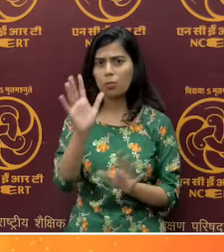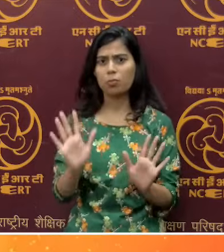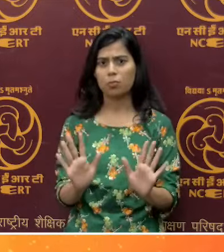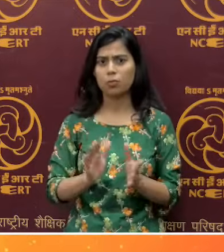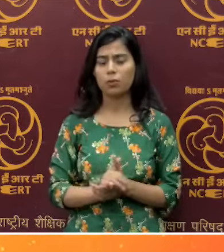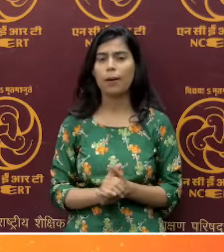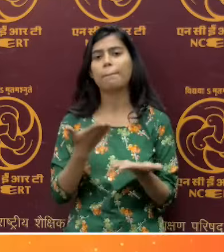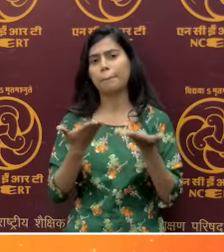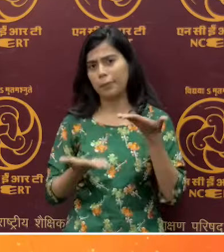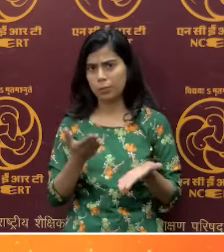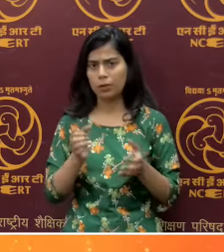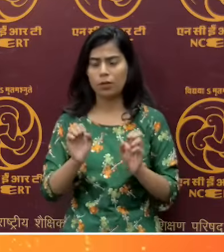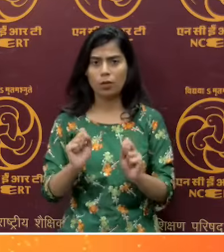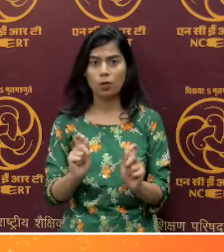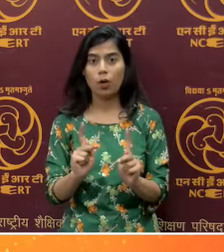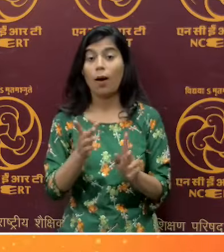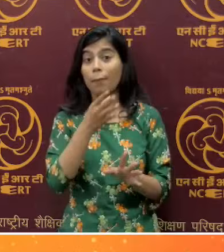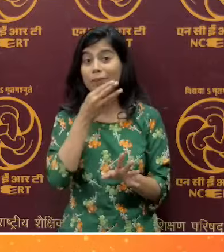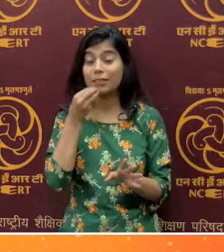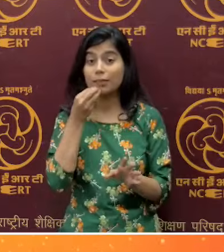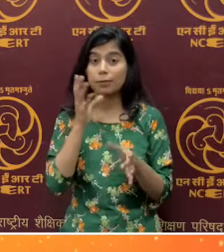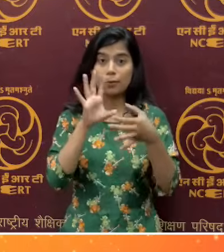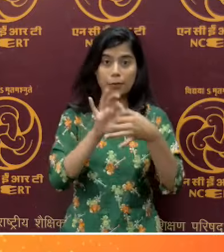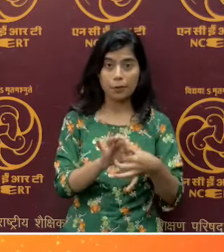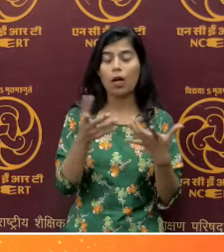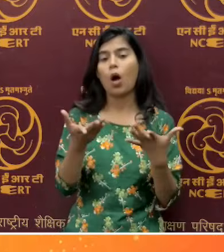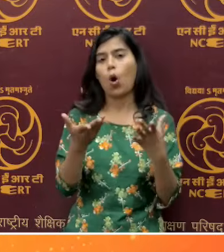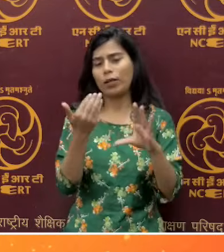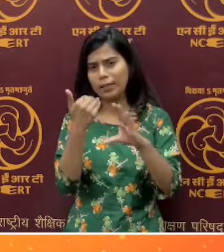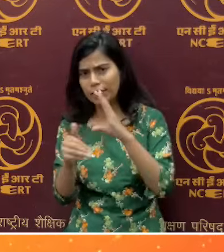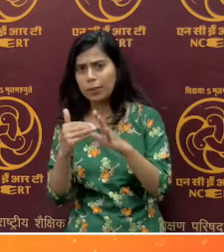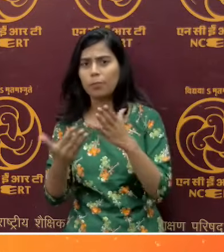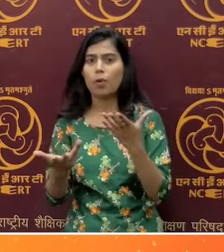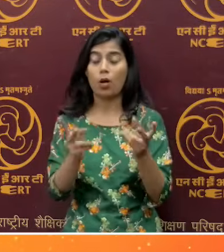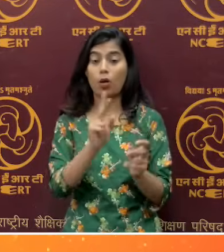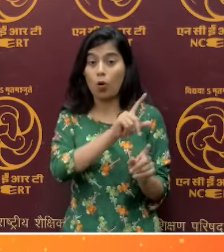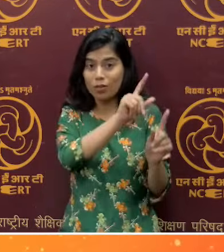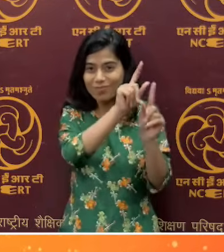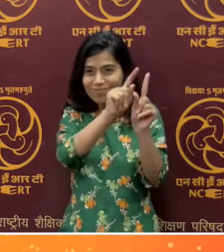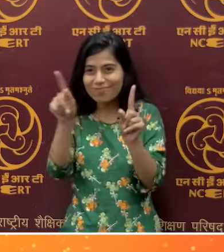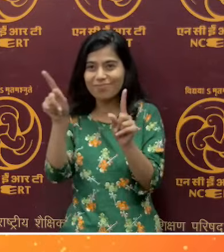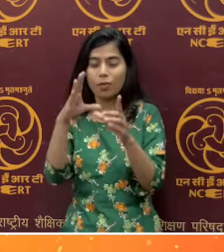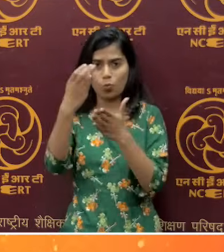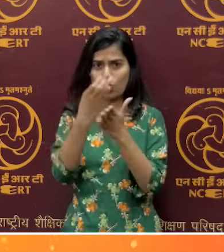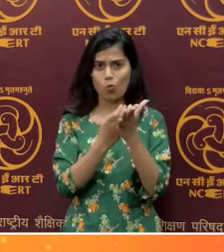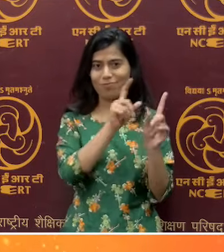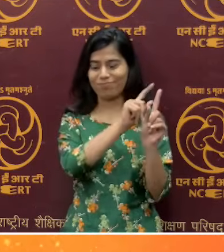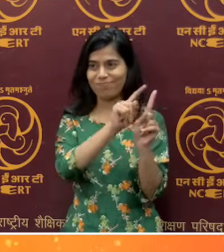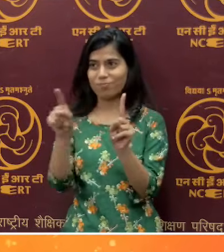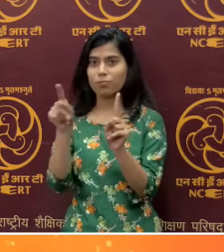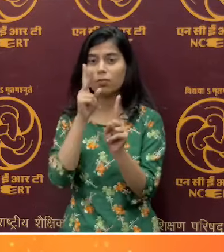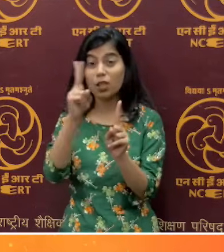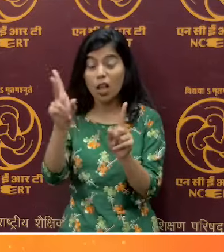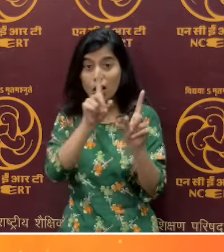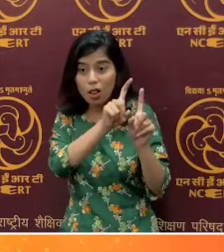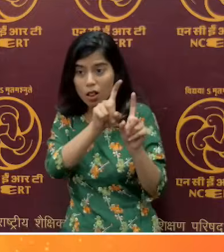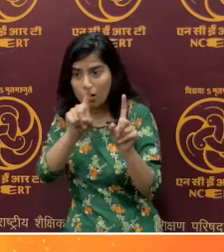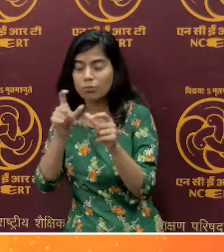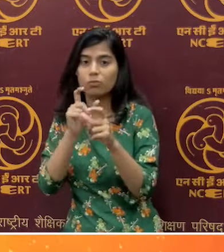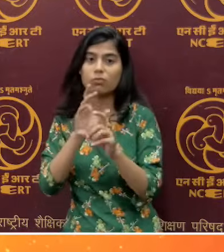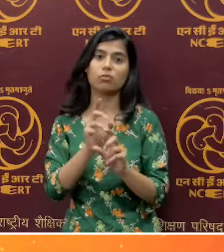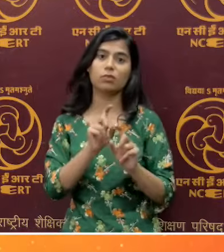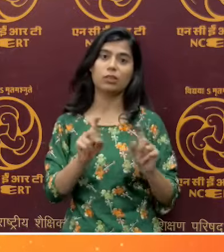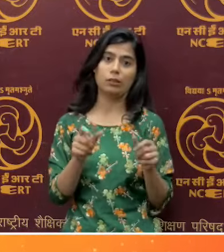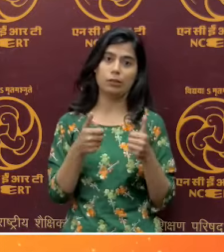Right, maybe. Okay, so they can retry. Please connect with us. You can write an email to us, watch this session very clearly, try other options. And now one more important